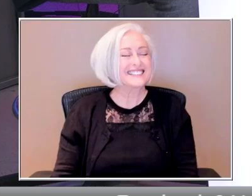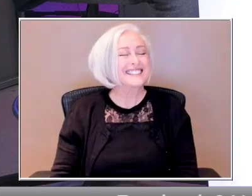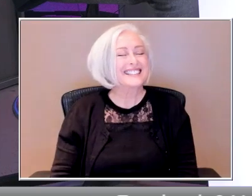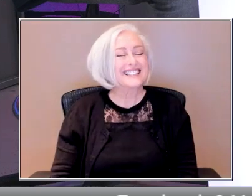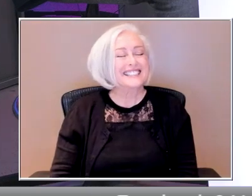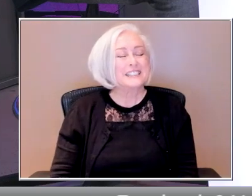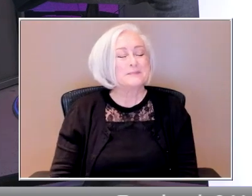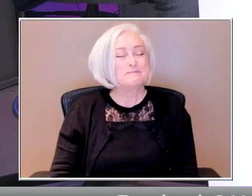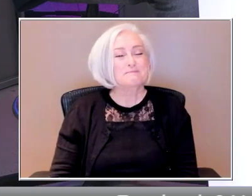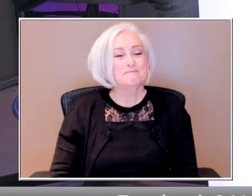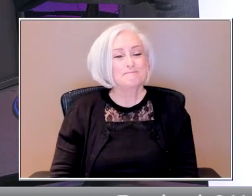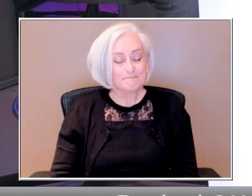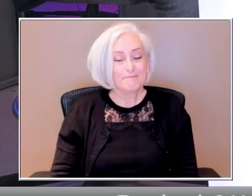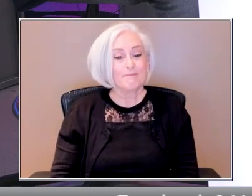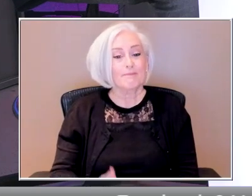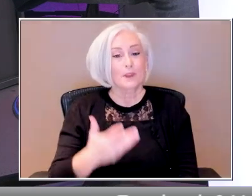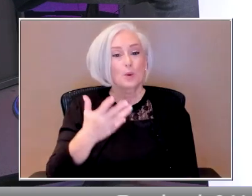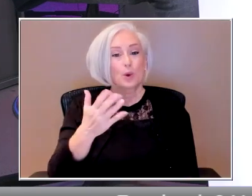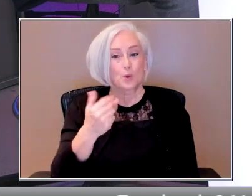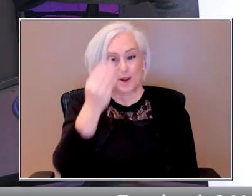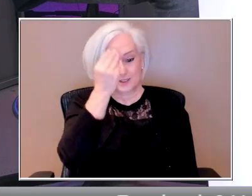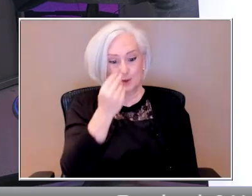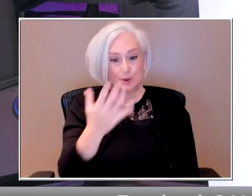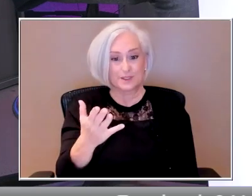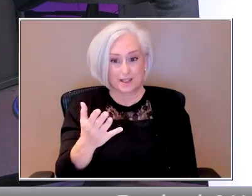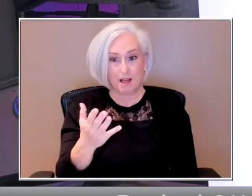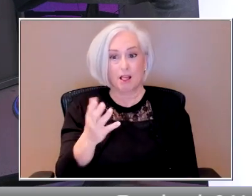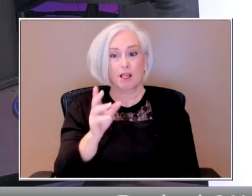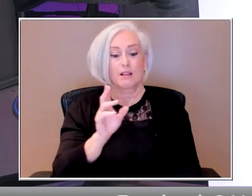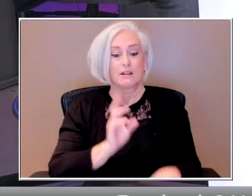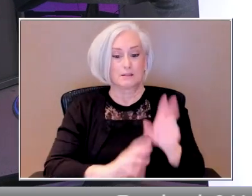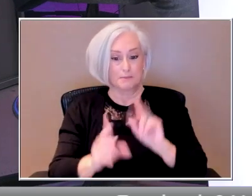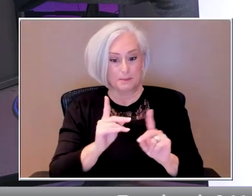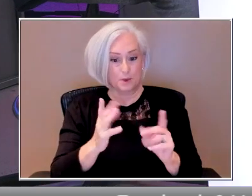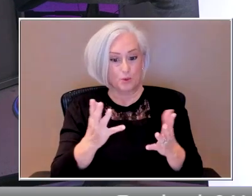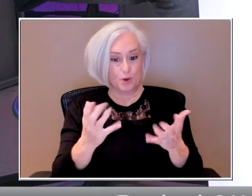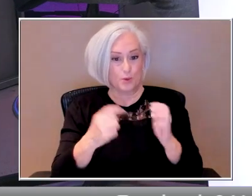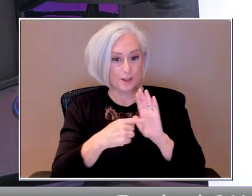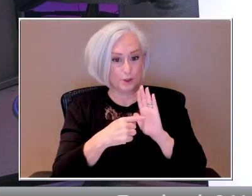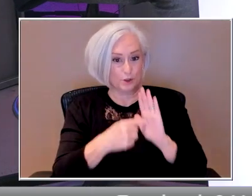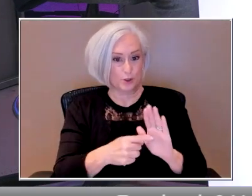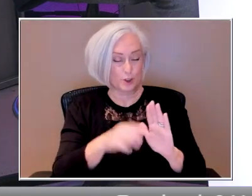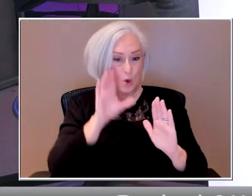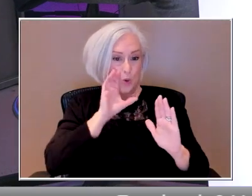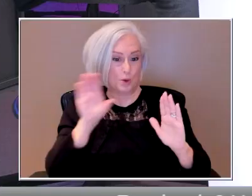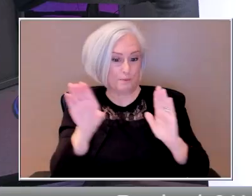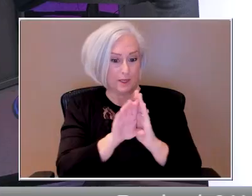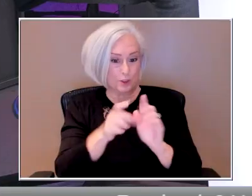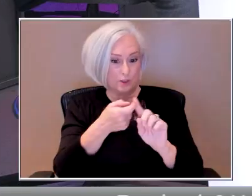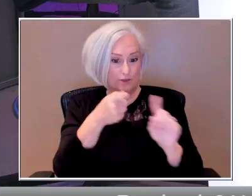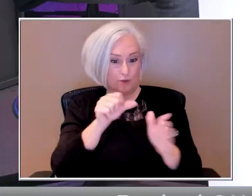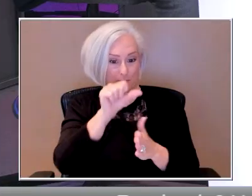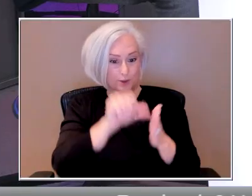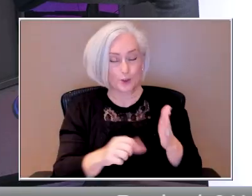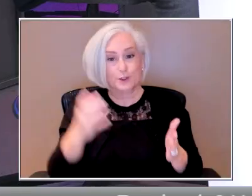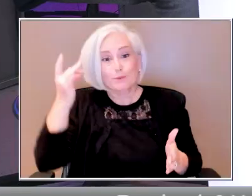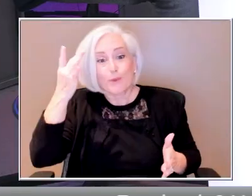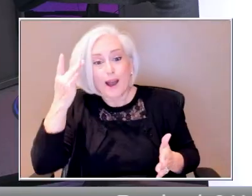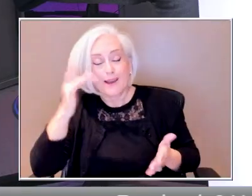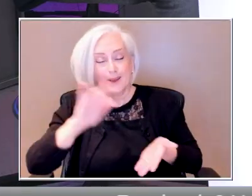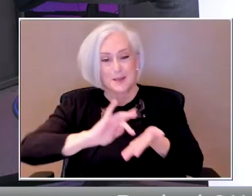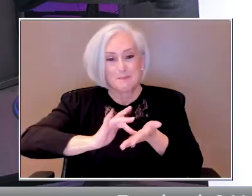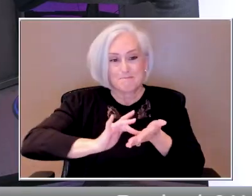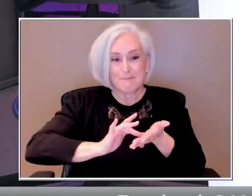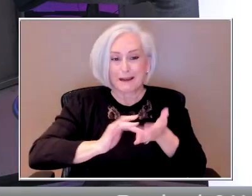Well, we do need to give a quick note to our viewers. We are going to share some surgical images with you because this is a medical show. So if you're not a fan of